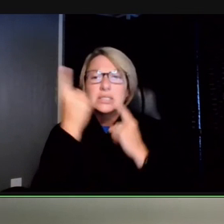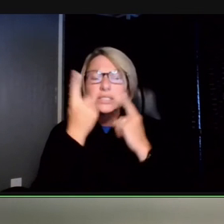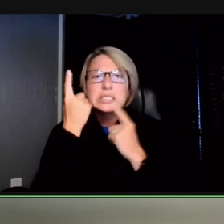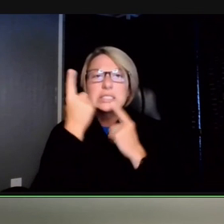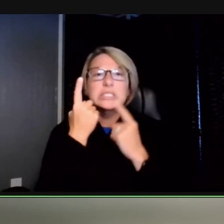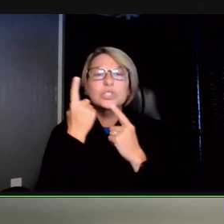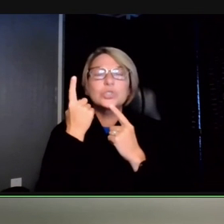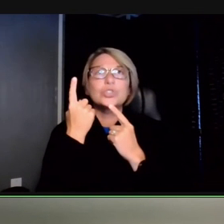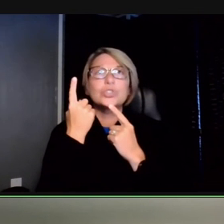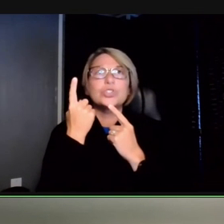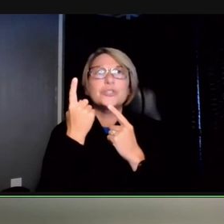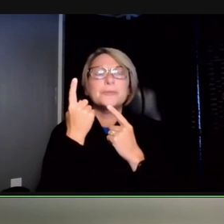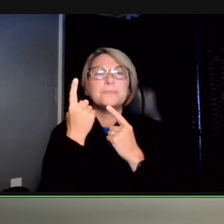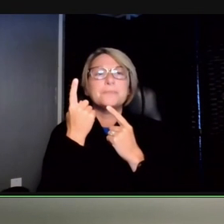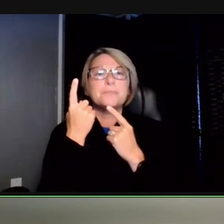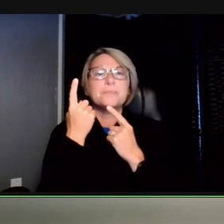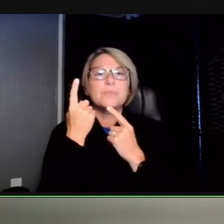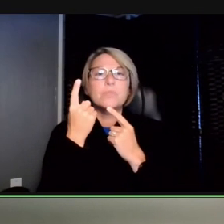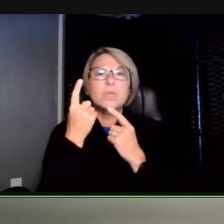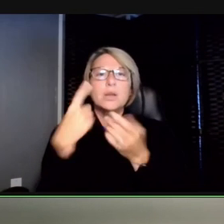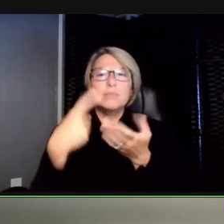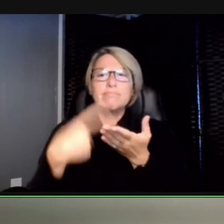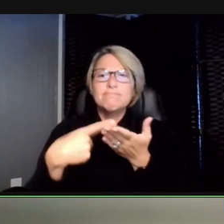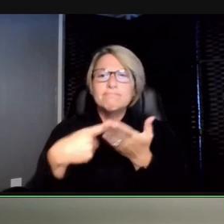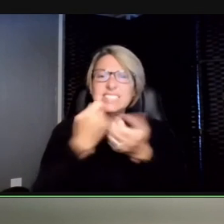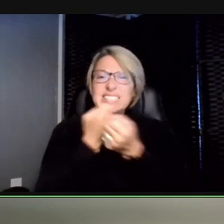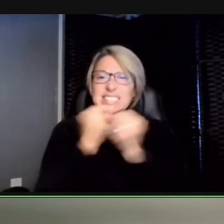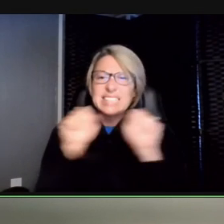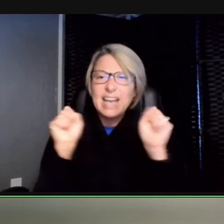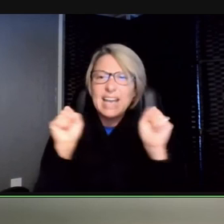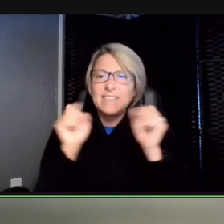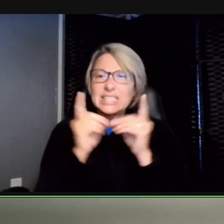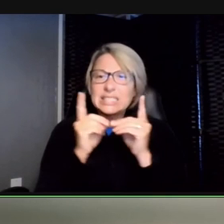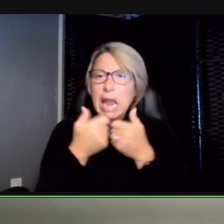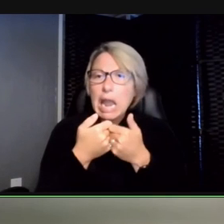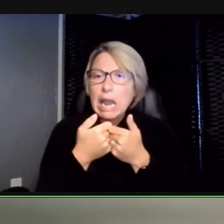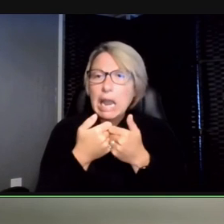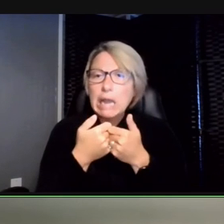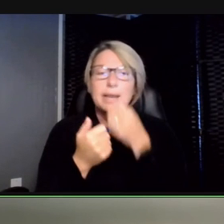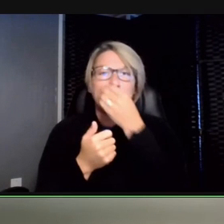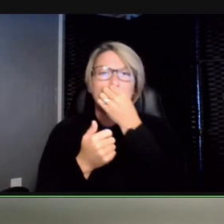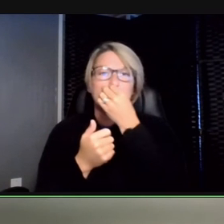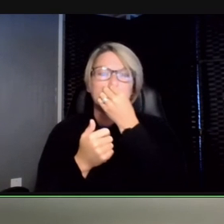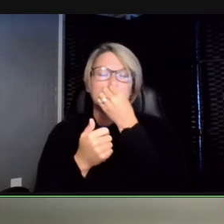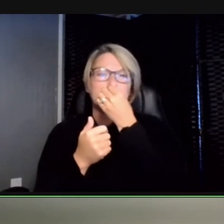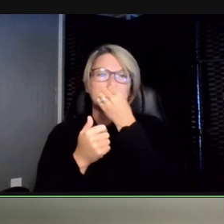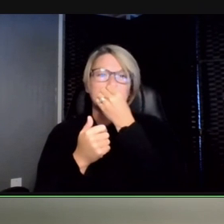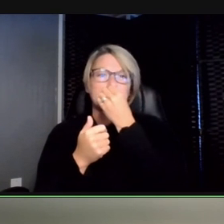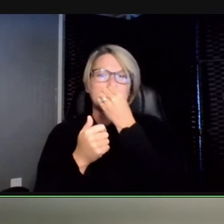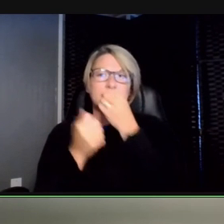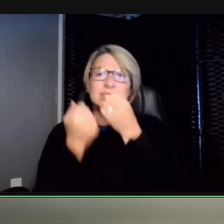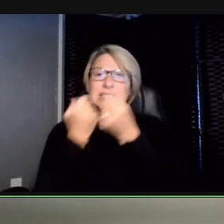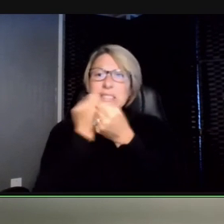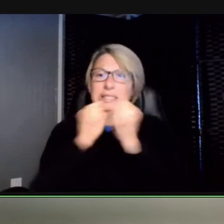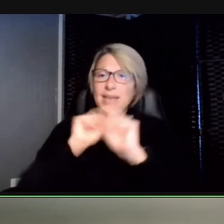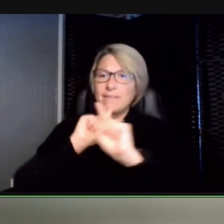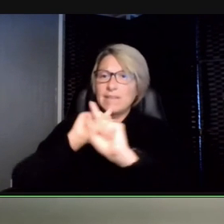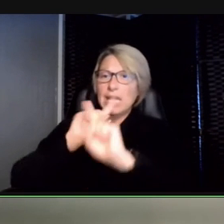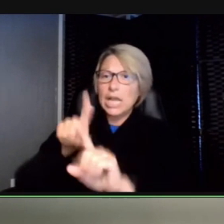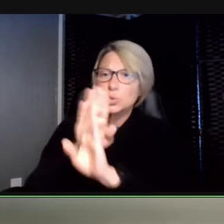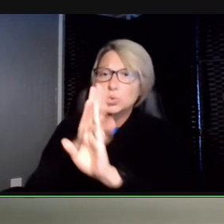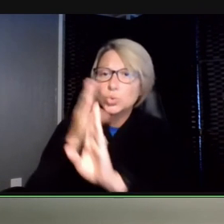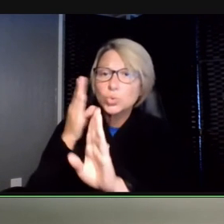being really about safe dating. And safety when answering the door or phone. So there is a lot of safety, but